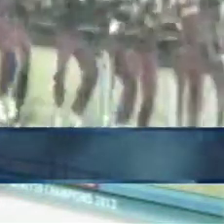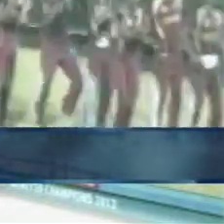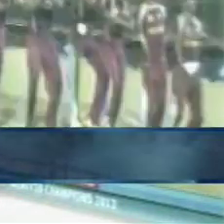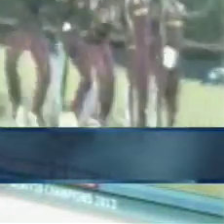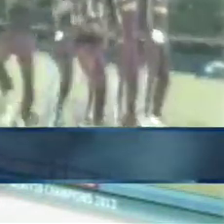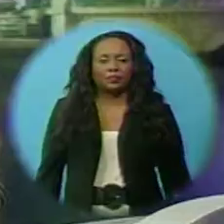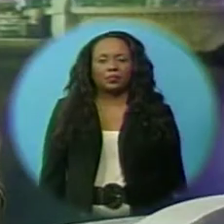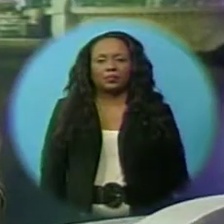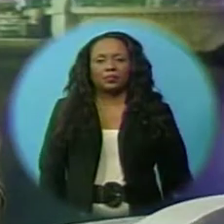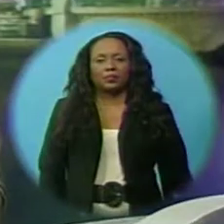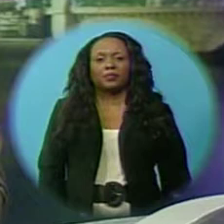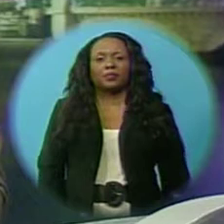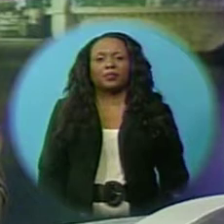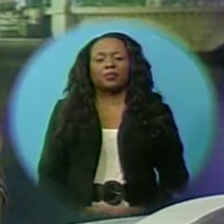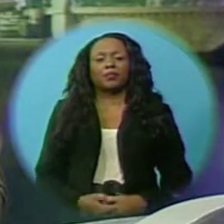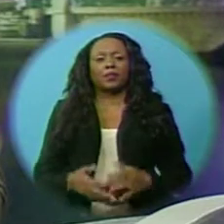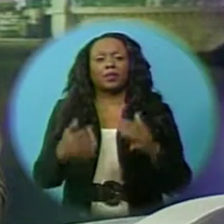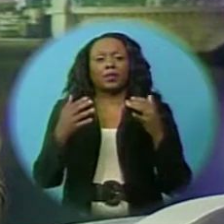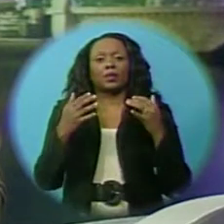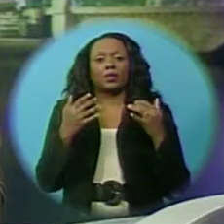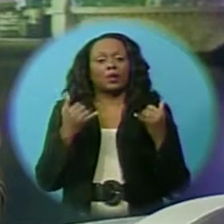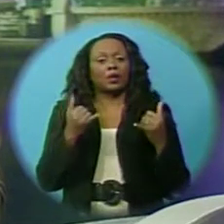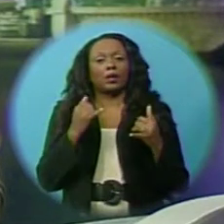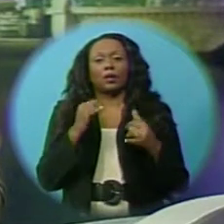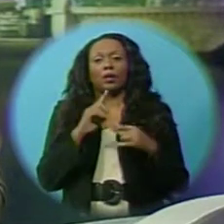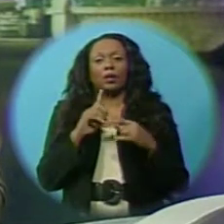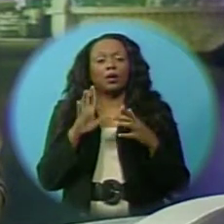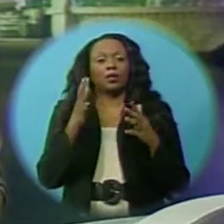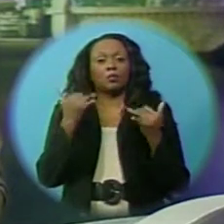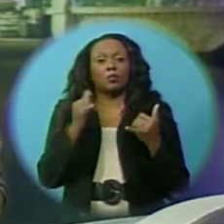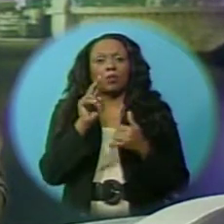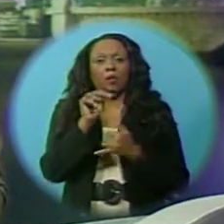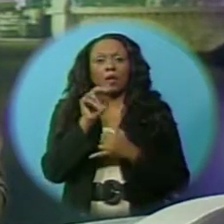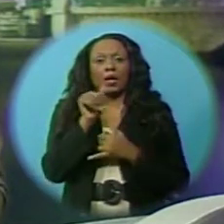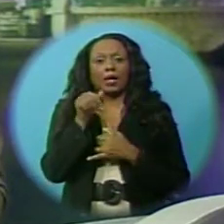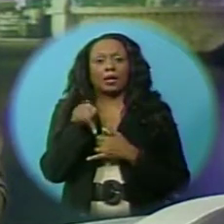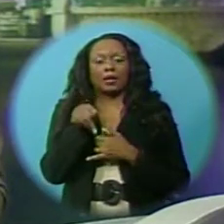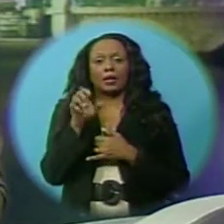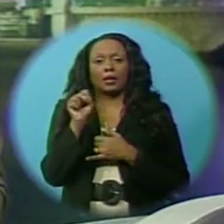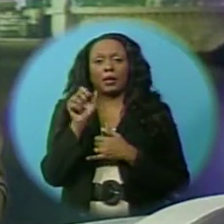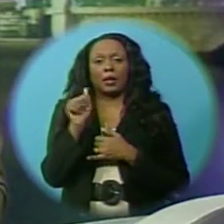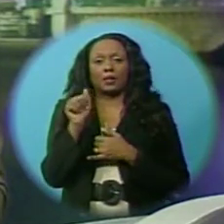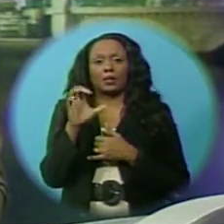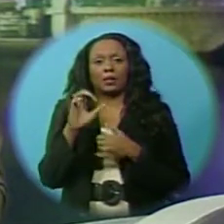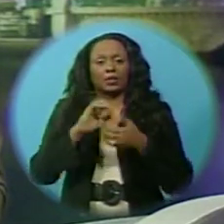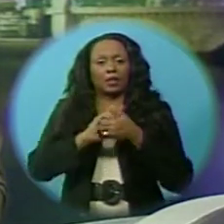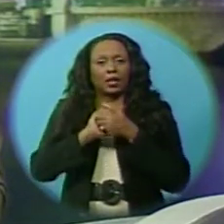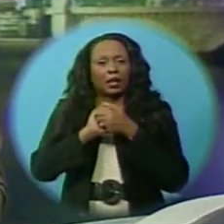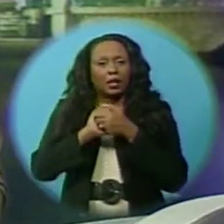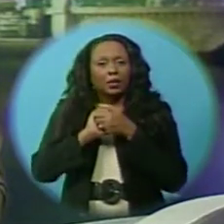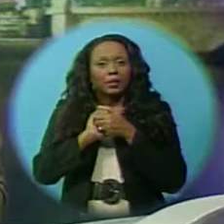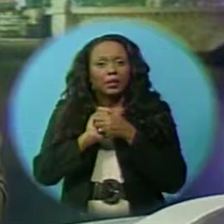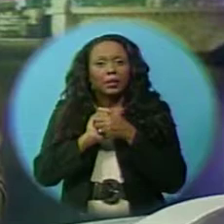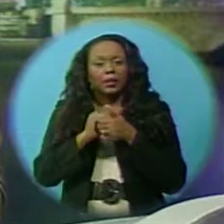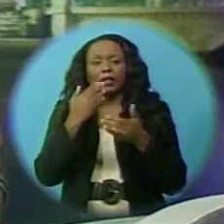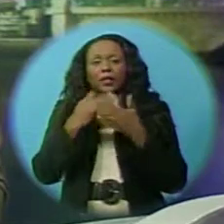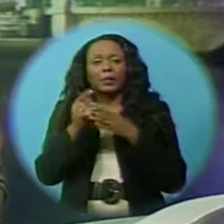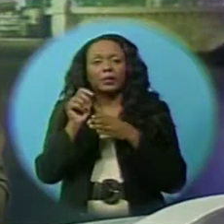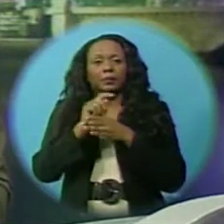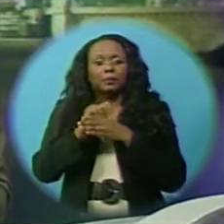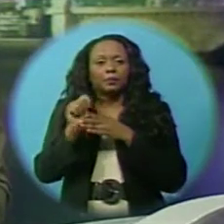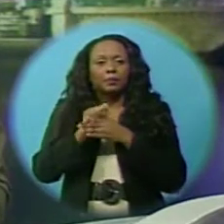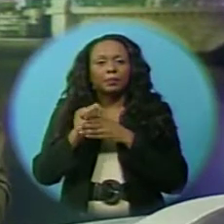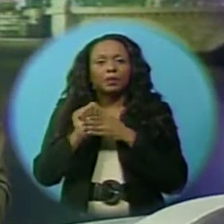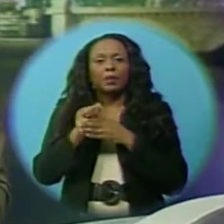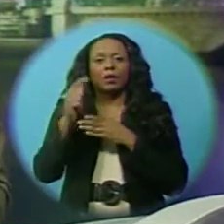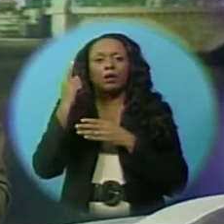players. When will it end? The Knapsack Championship is seen as a breeding ground for Barbados track and field athletes.